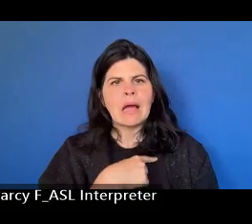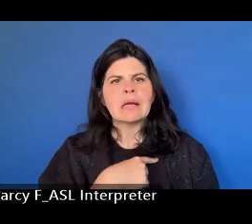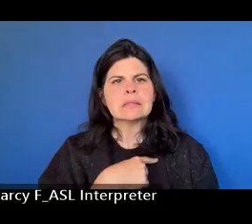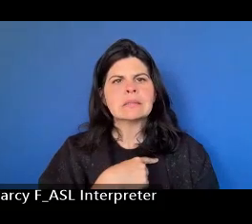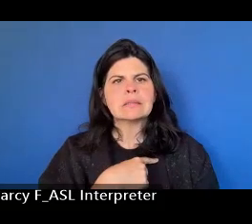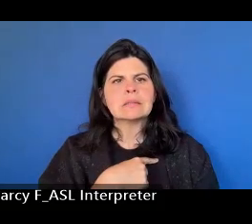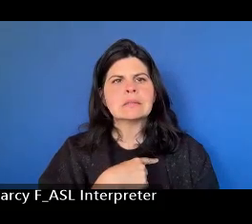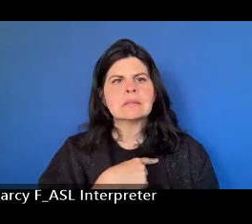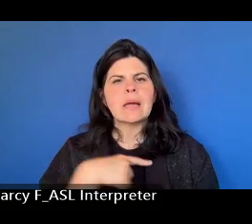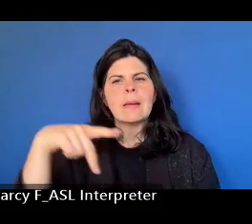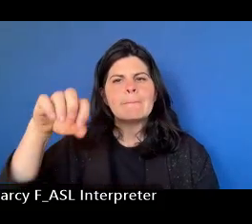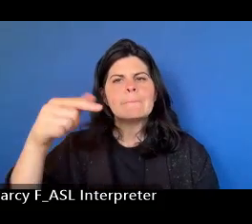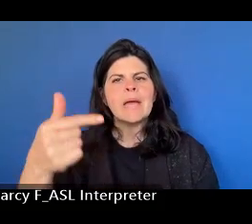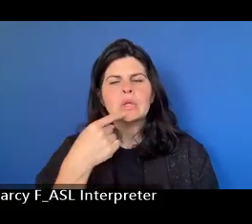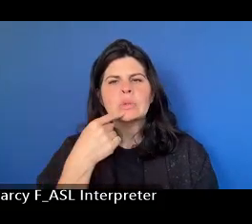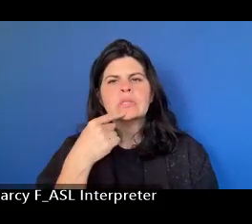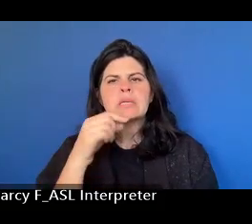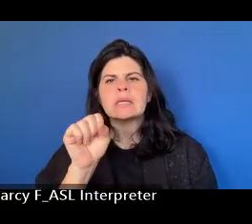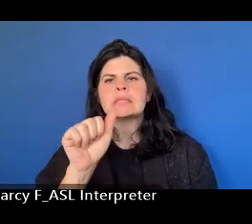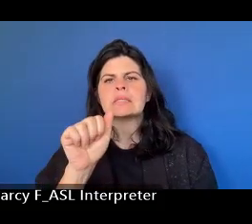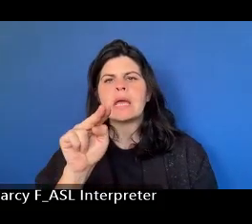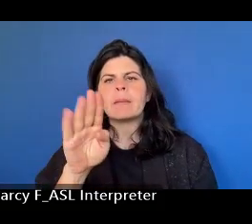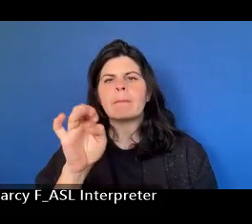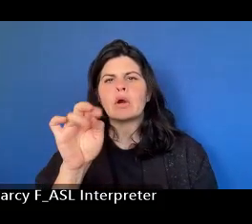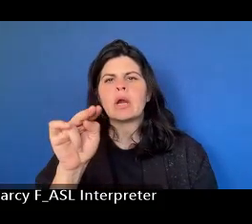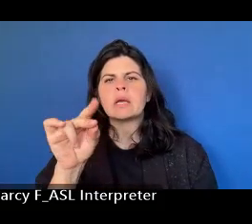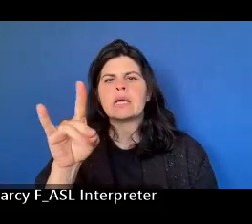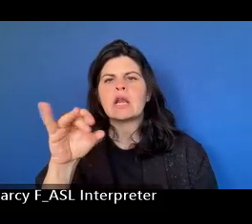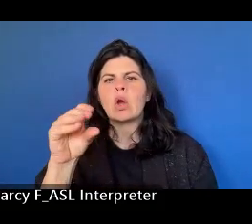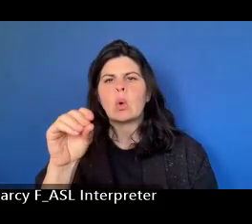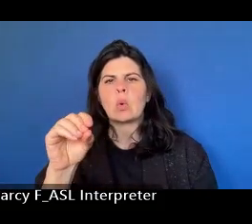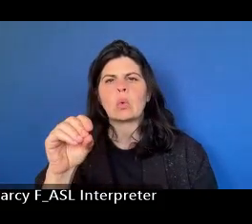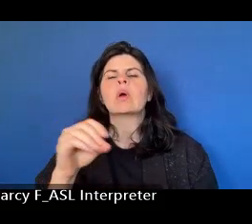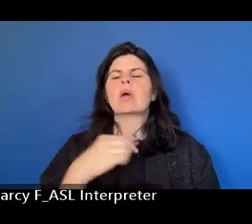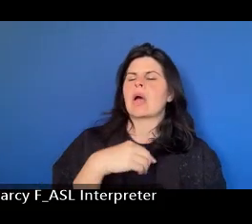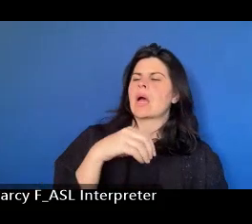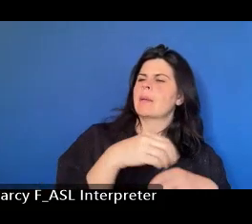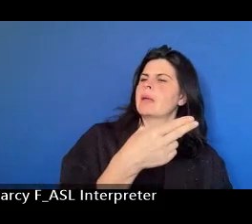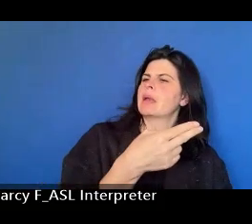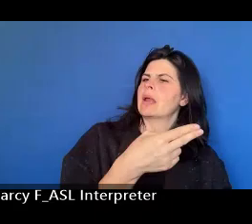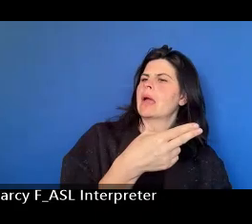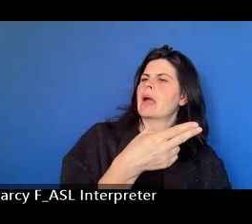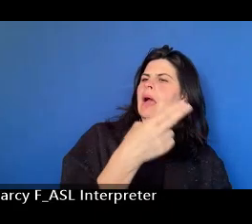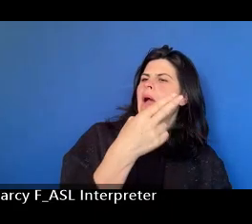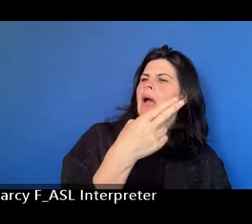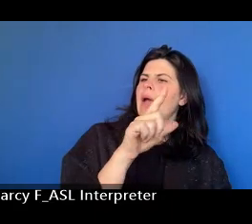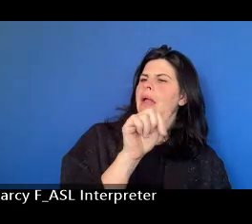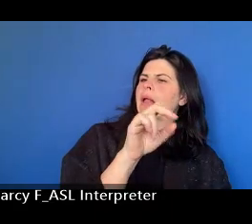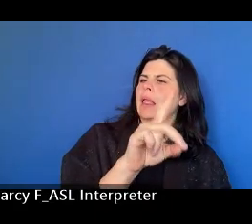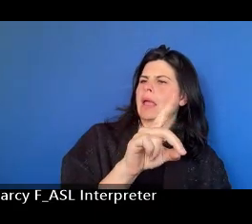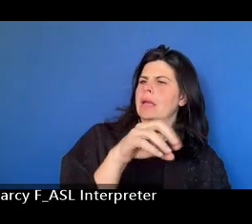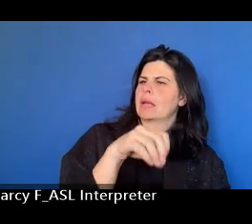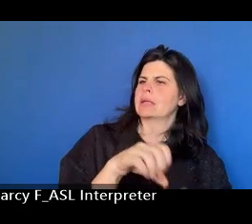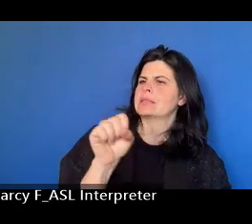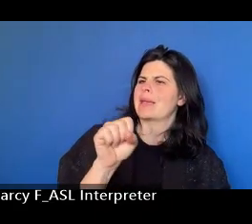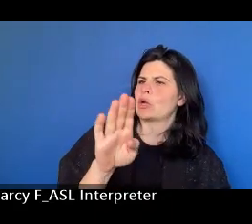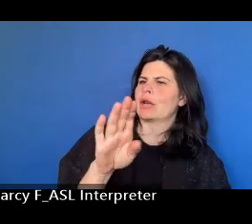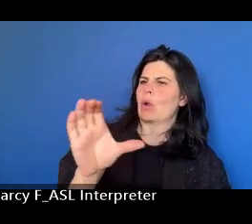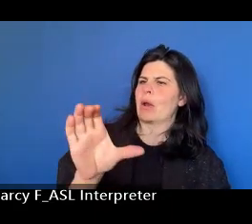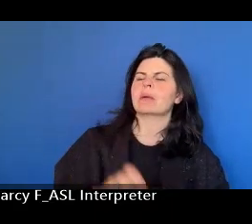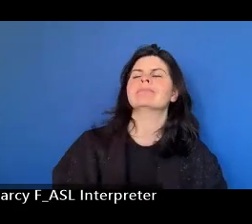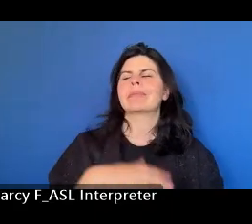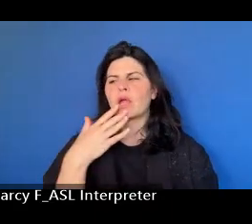say San Bernardino County, but is there a way Yeah. to be? I'm in Highland in San Bernardino County. Thank you so much. And